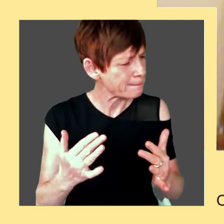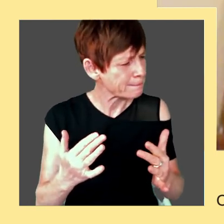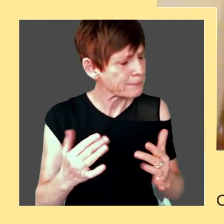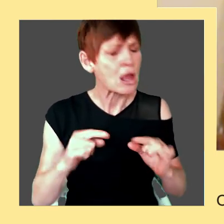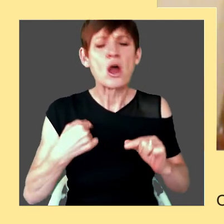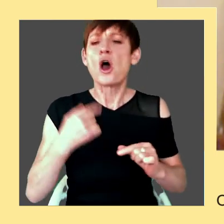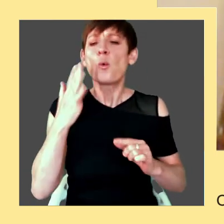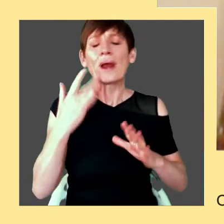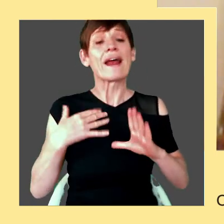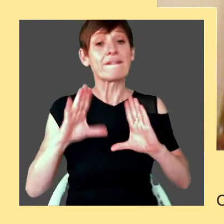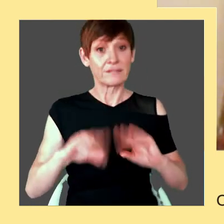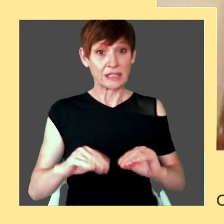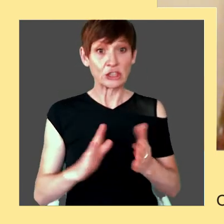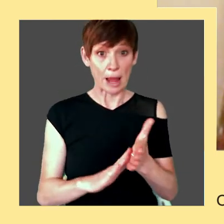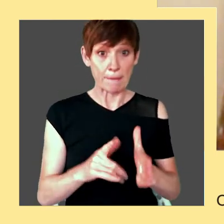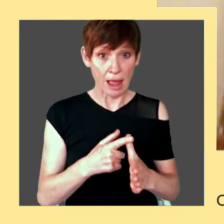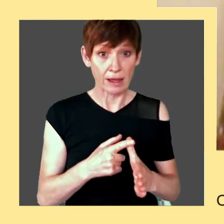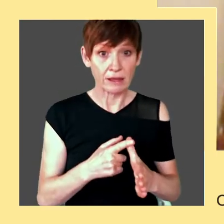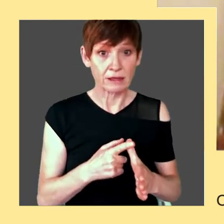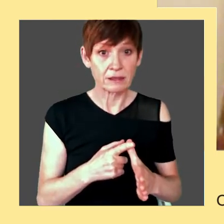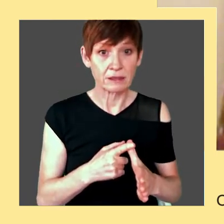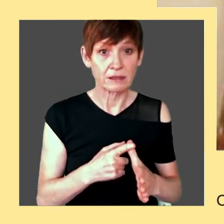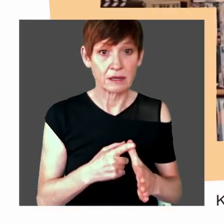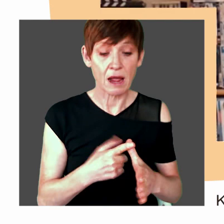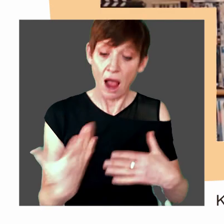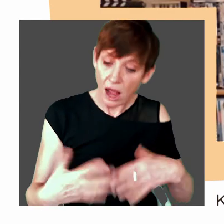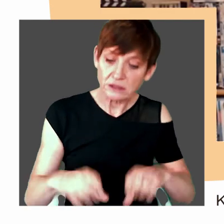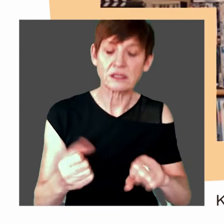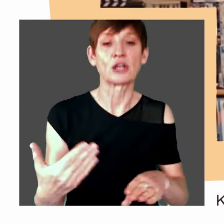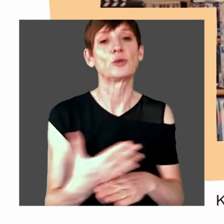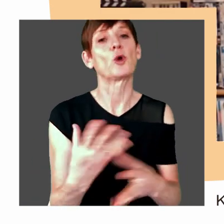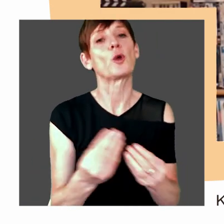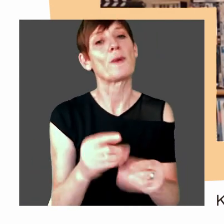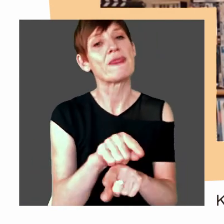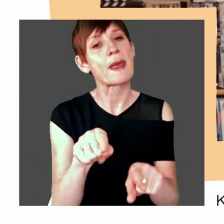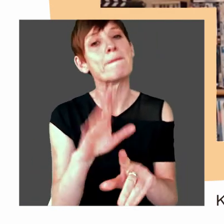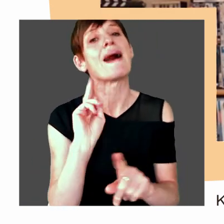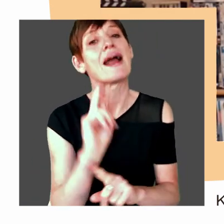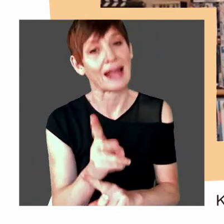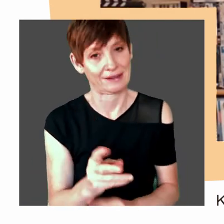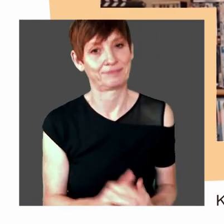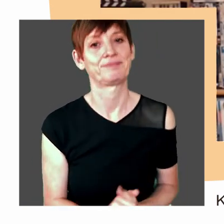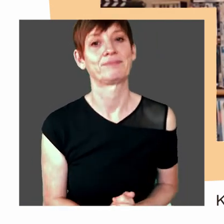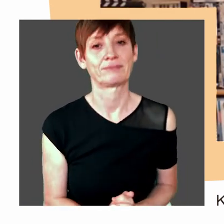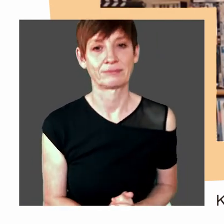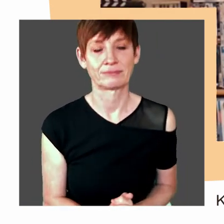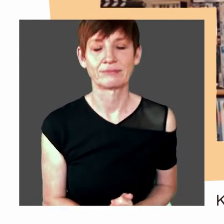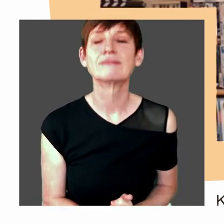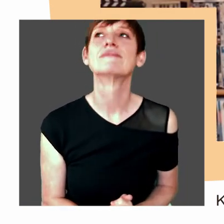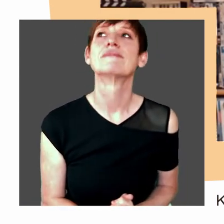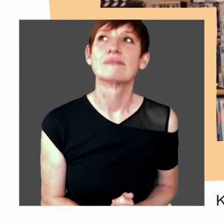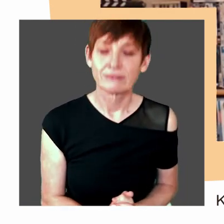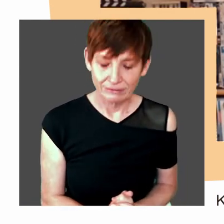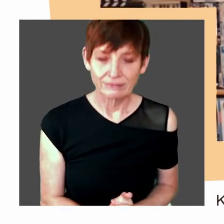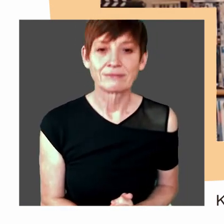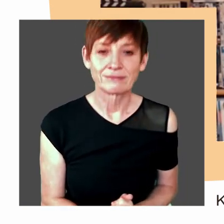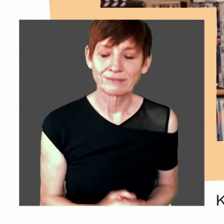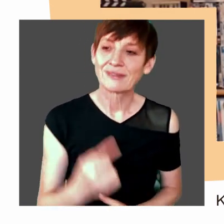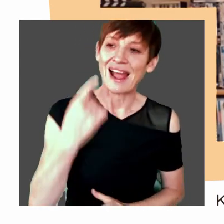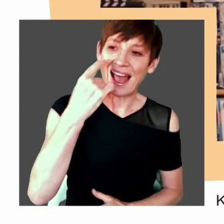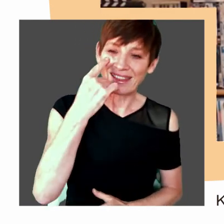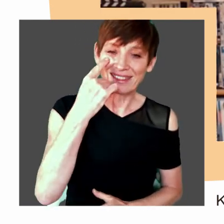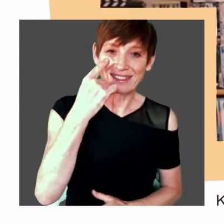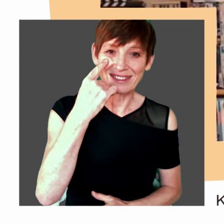when I finished my MA, I started working with them again. Yeah, I think all three of